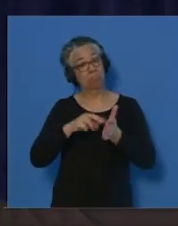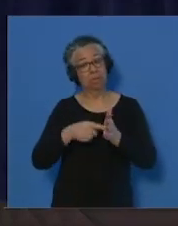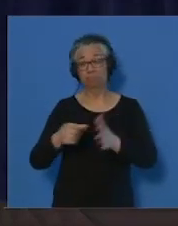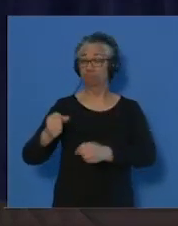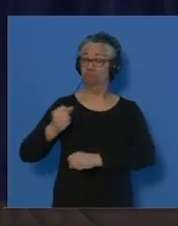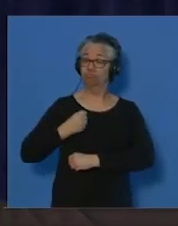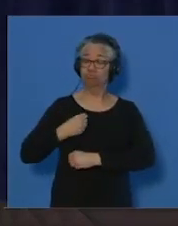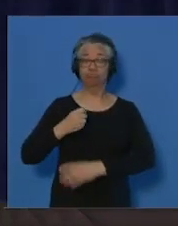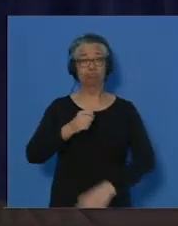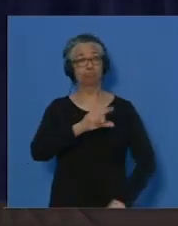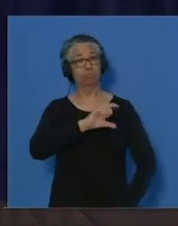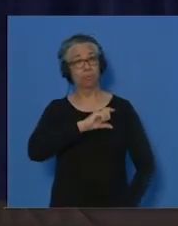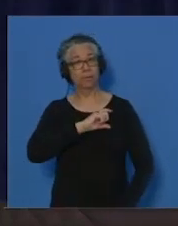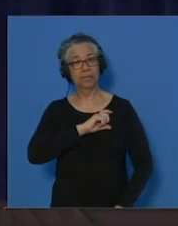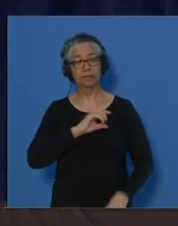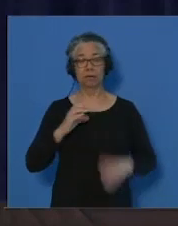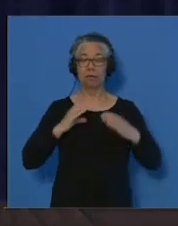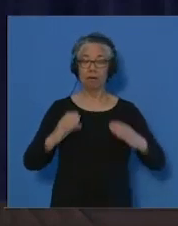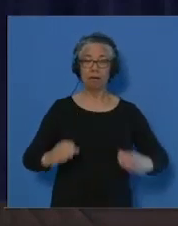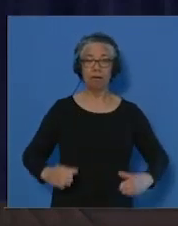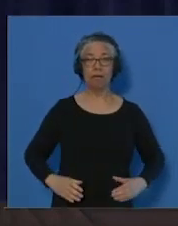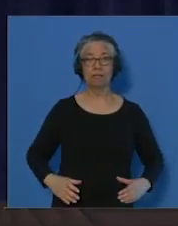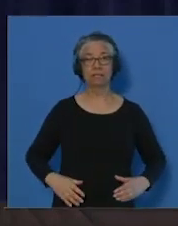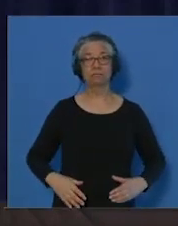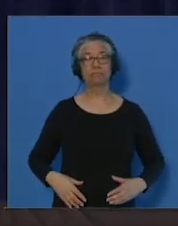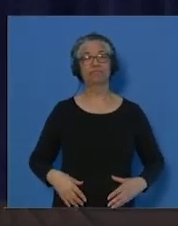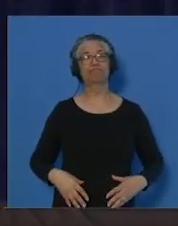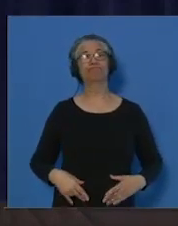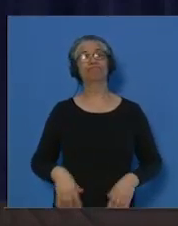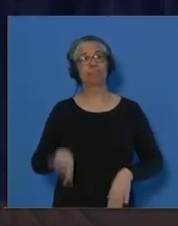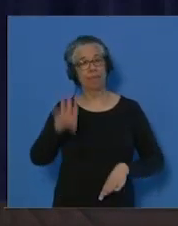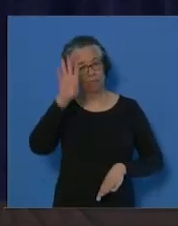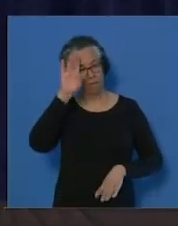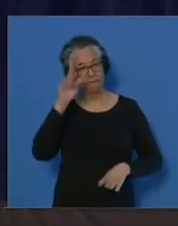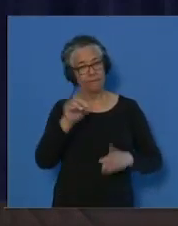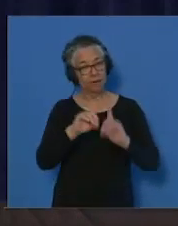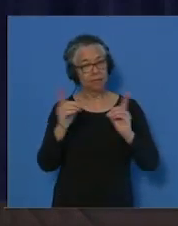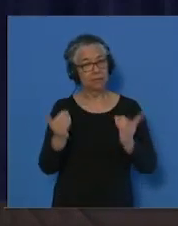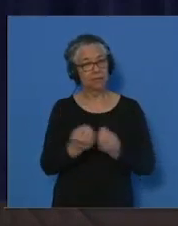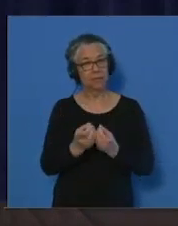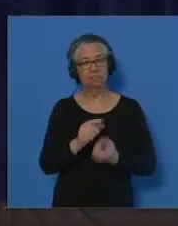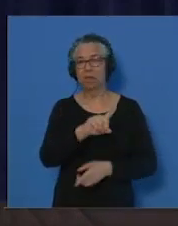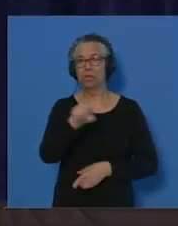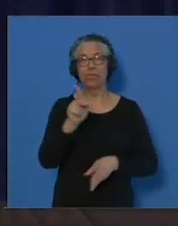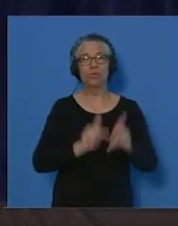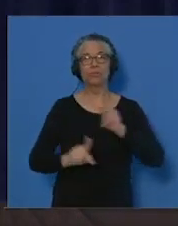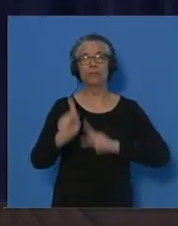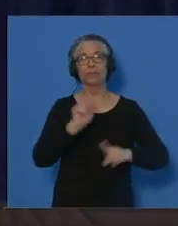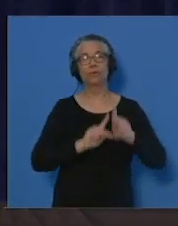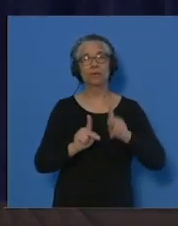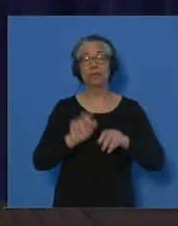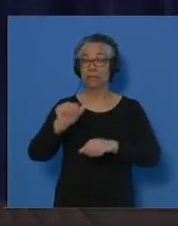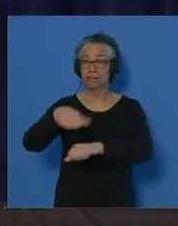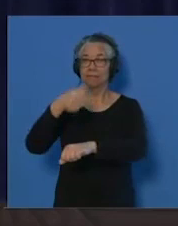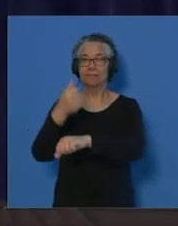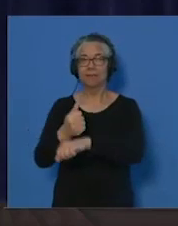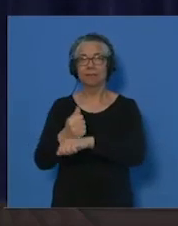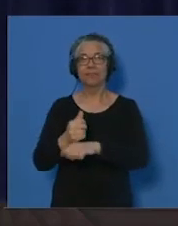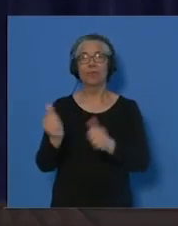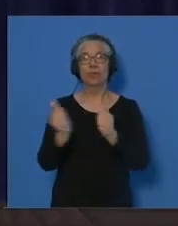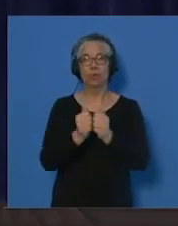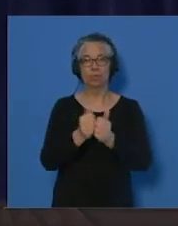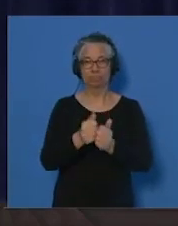Police Service, Department of Customs, Bermuda Fire and Rescue Service, and those persons can book directly with their